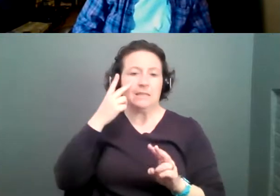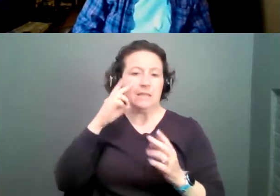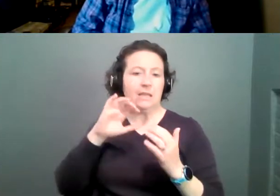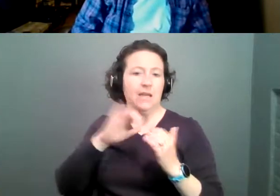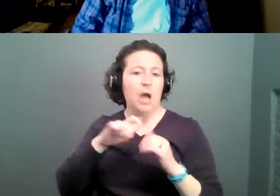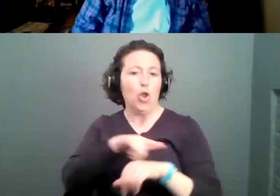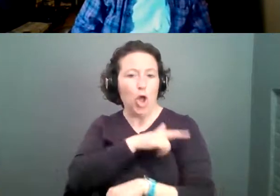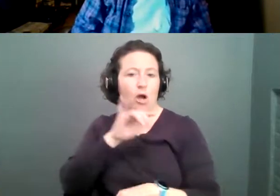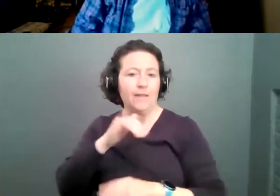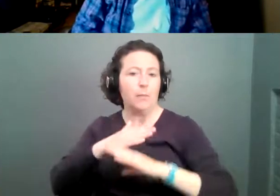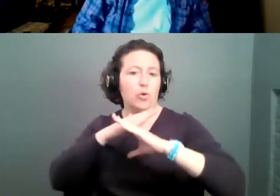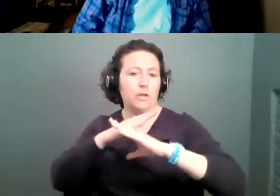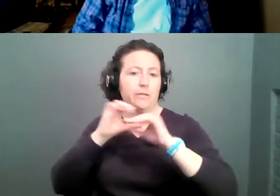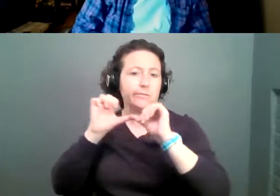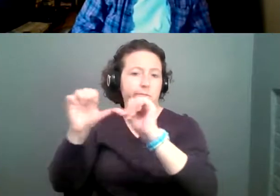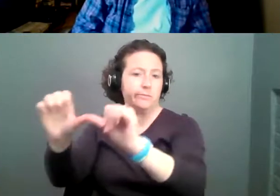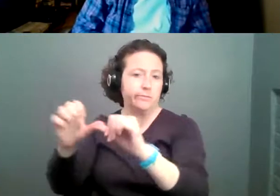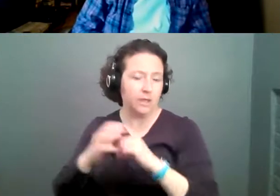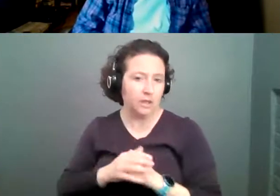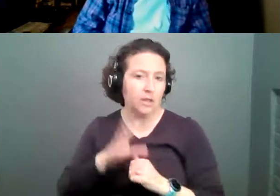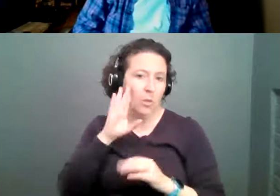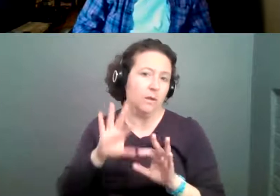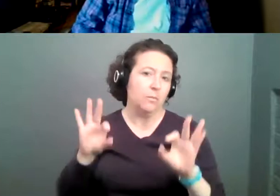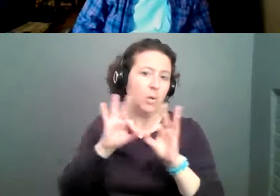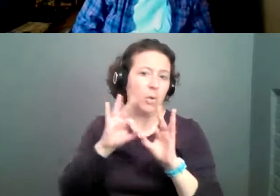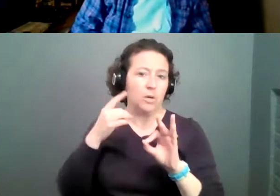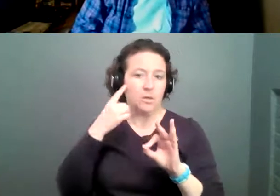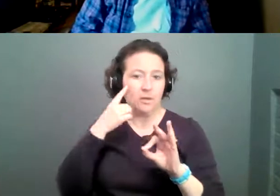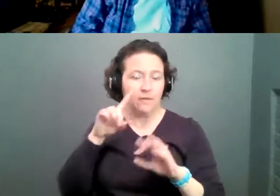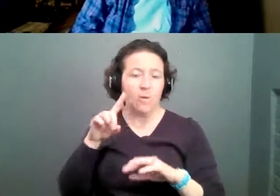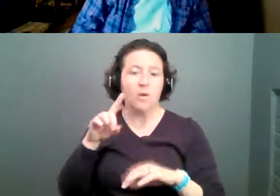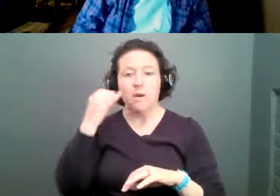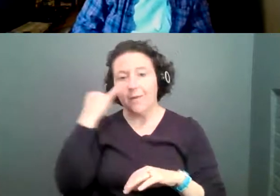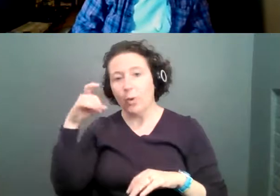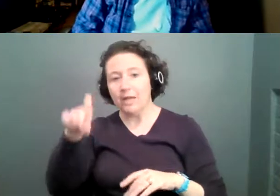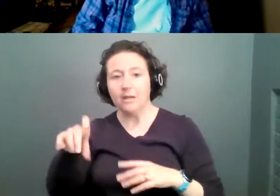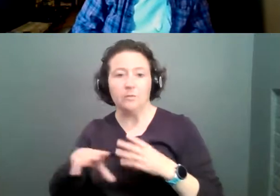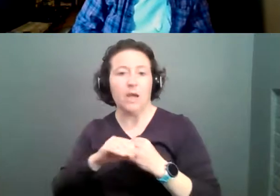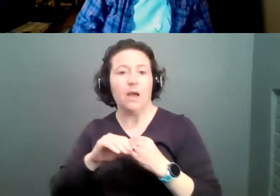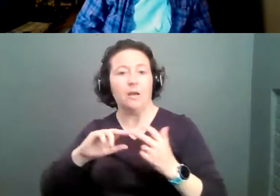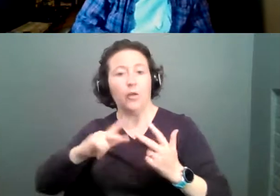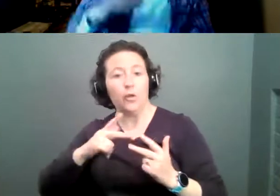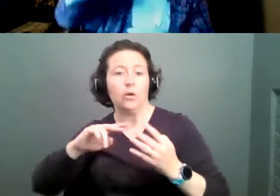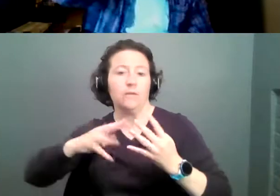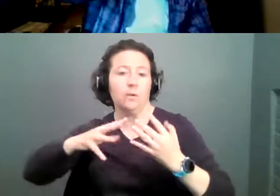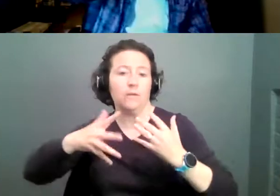protection lasts, which will be relevant to the need or not for booster doses in the